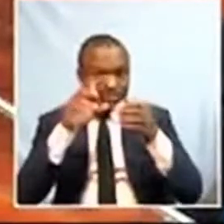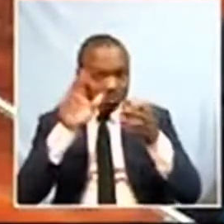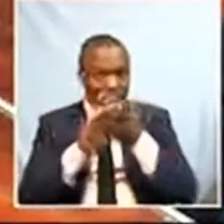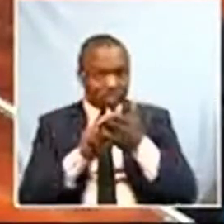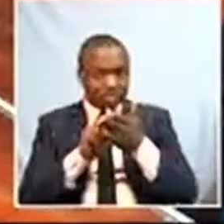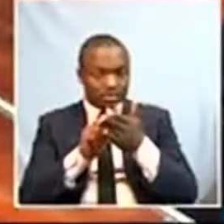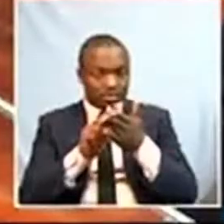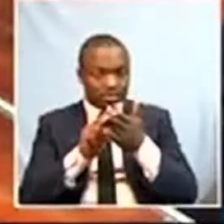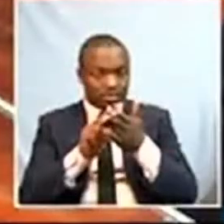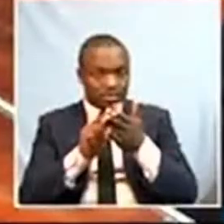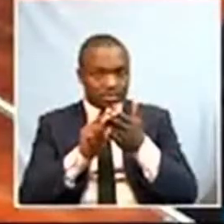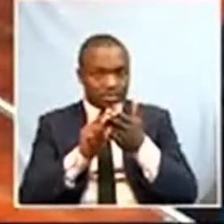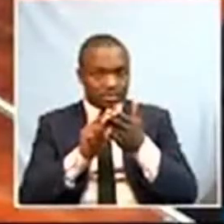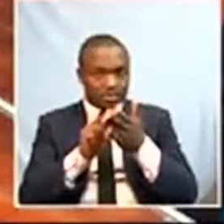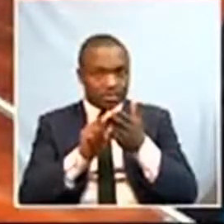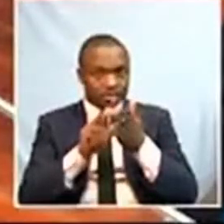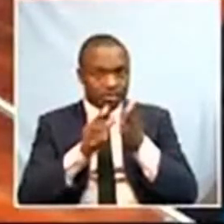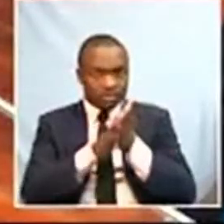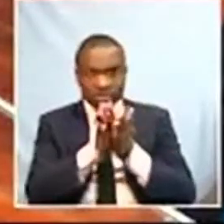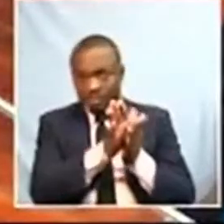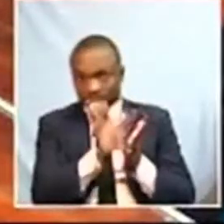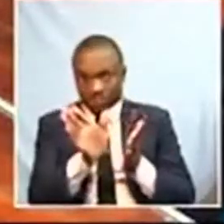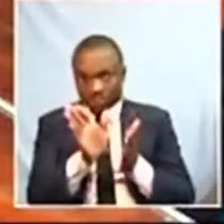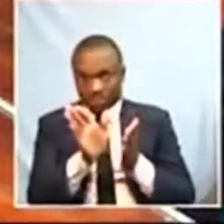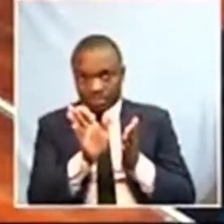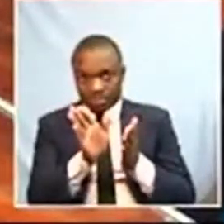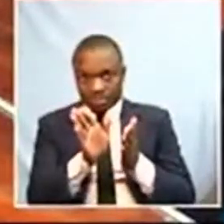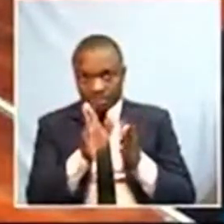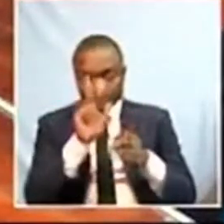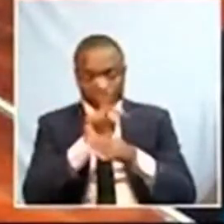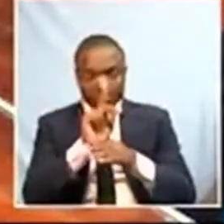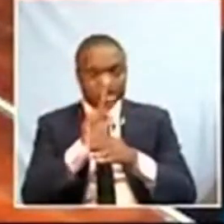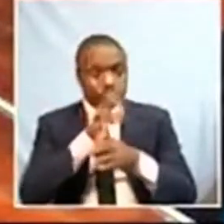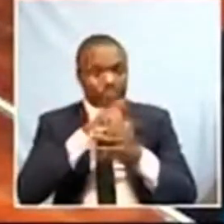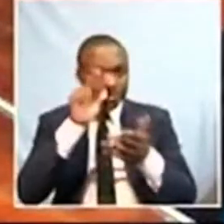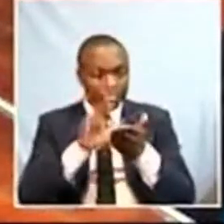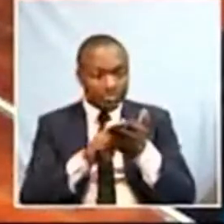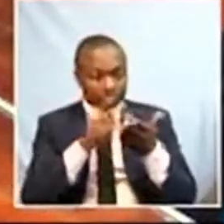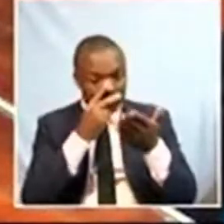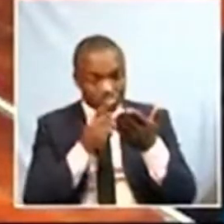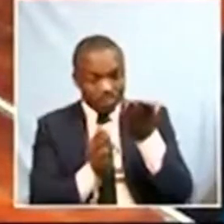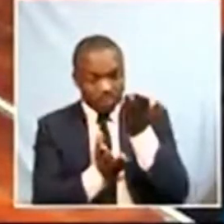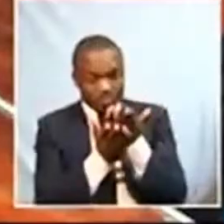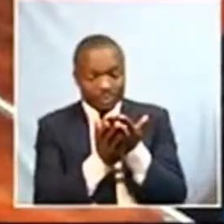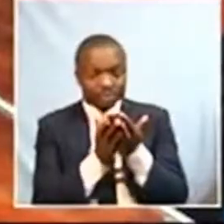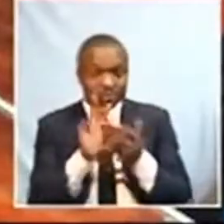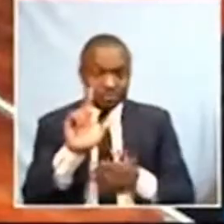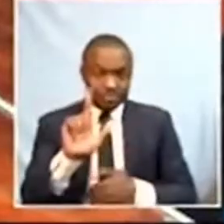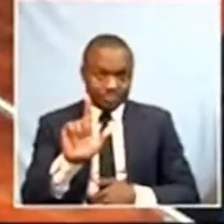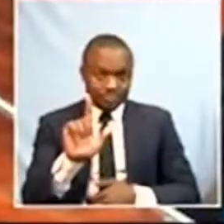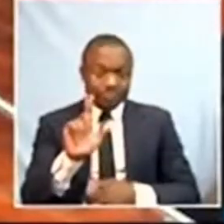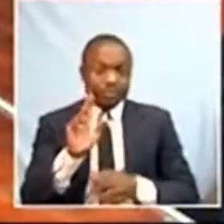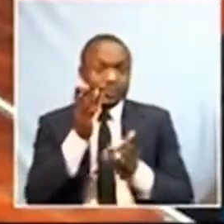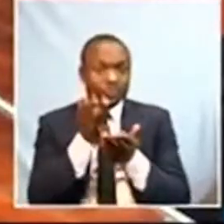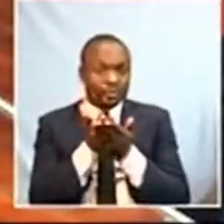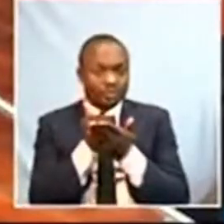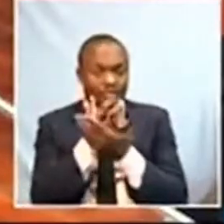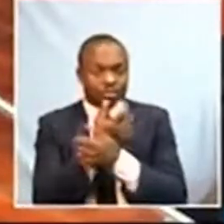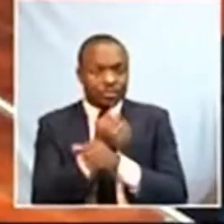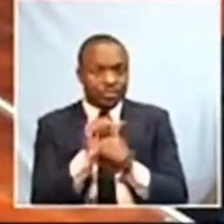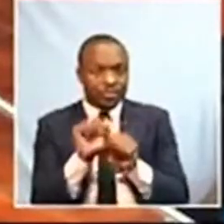variation on their projects, which have since been ratified. Refer to Appendix L. Remedial